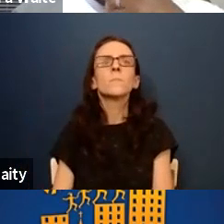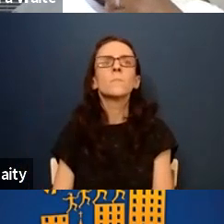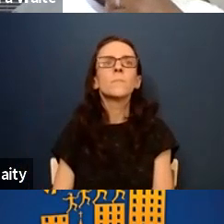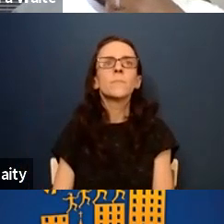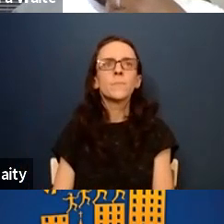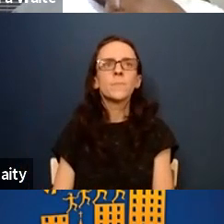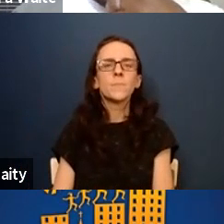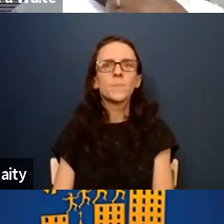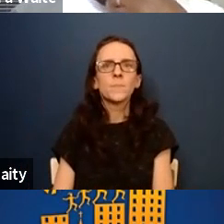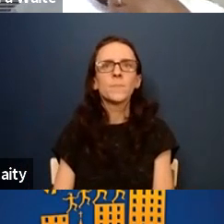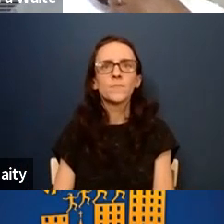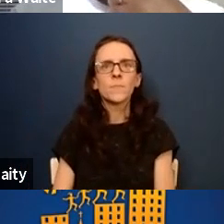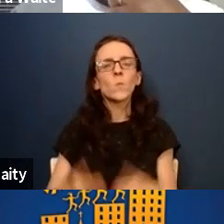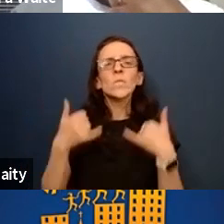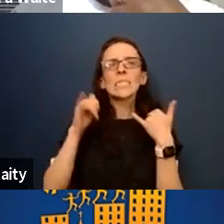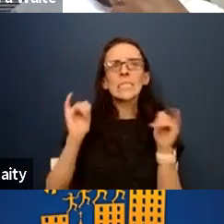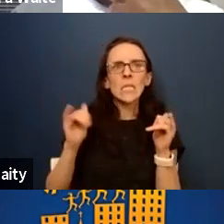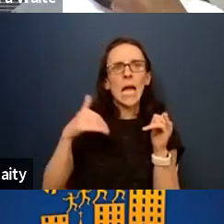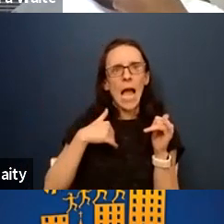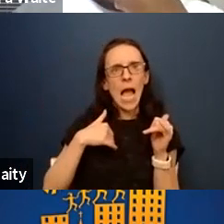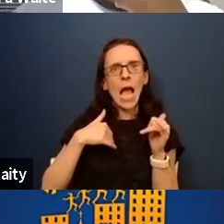in play for consideration